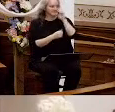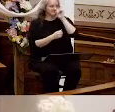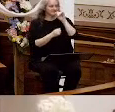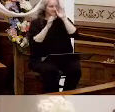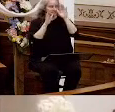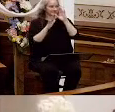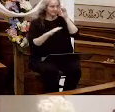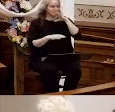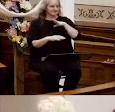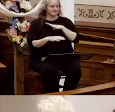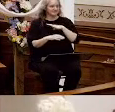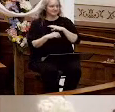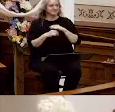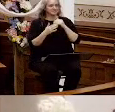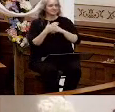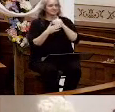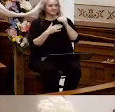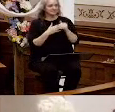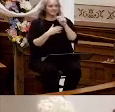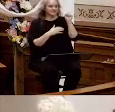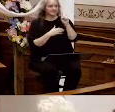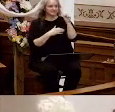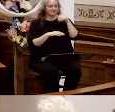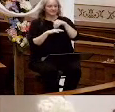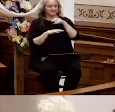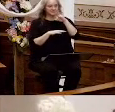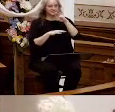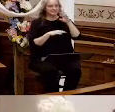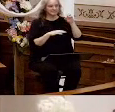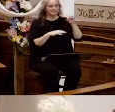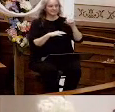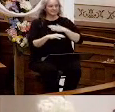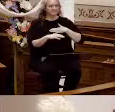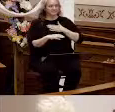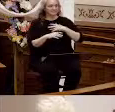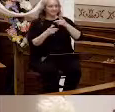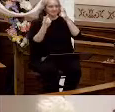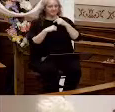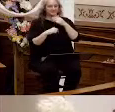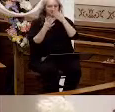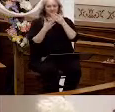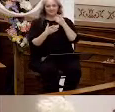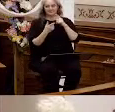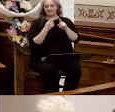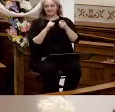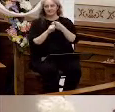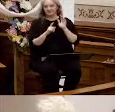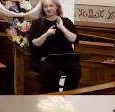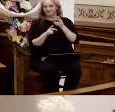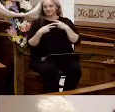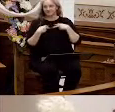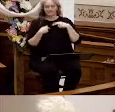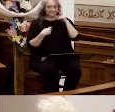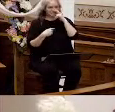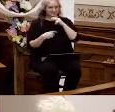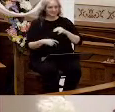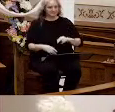guy. So next Saturday at 7, please come, bring friends. We'll have a lot of fun.